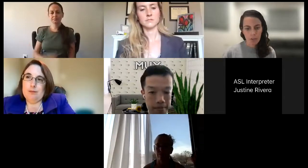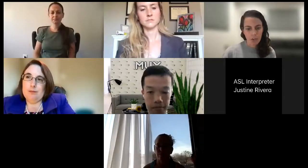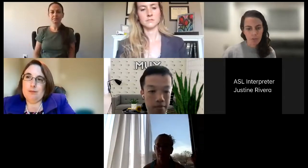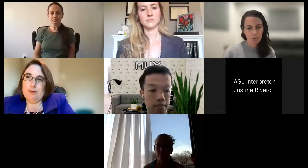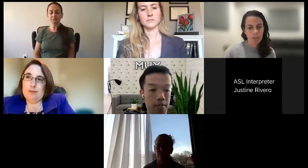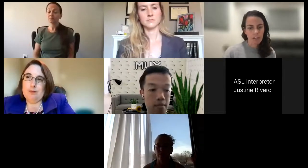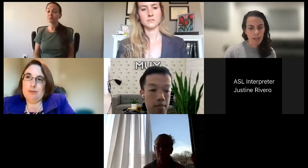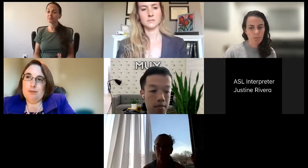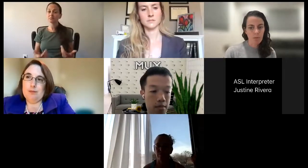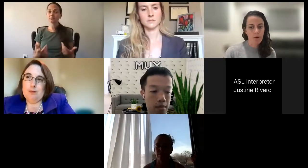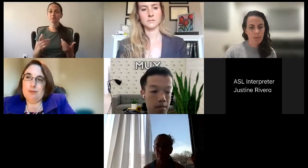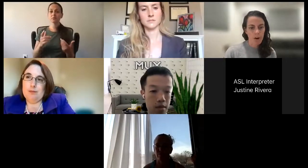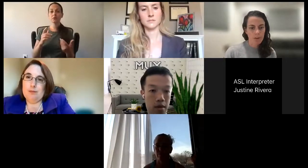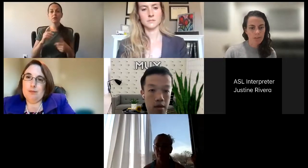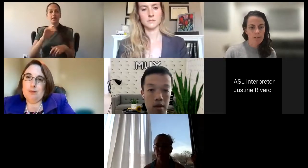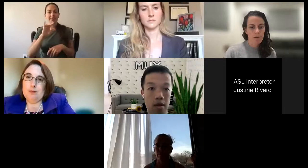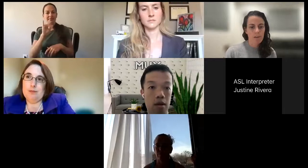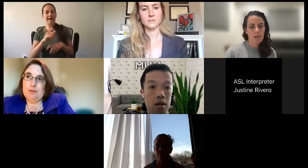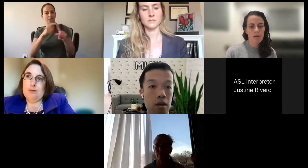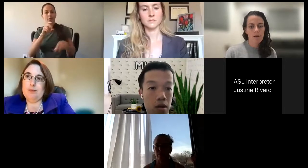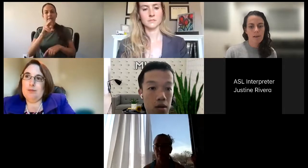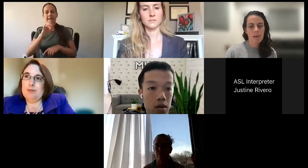That concludes Nick's prepared remarks.